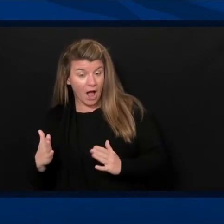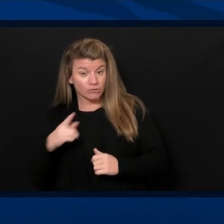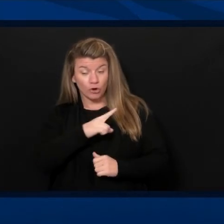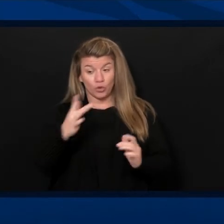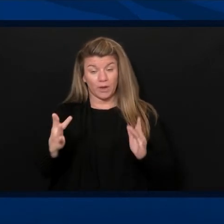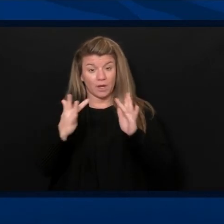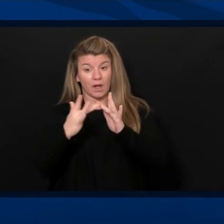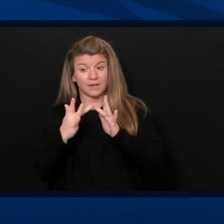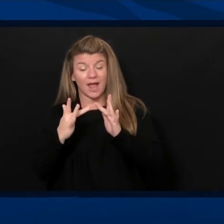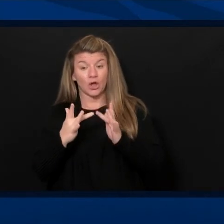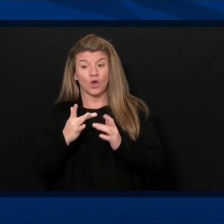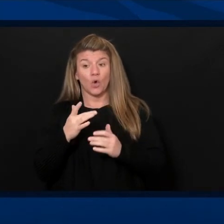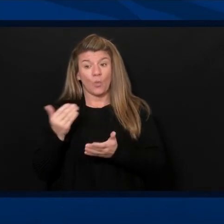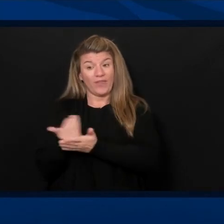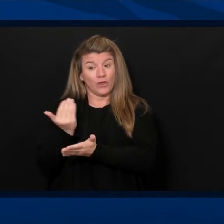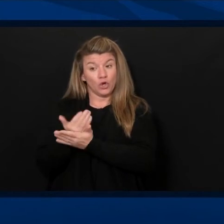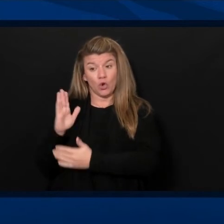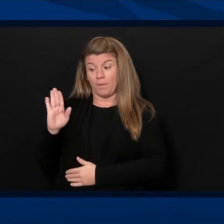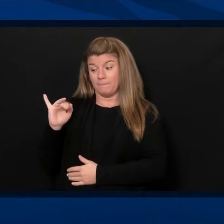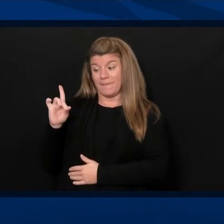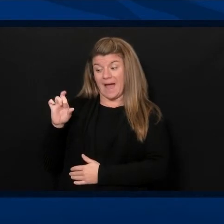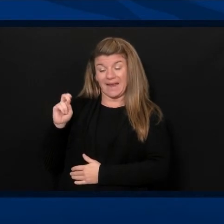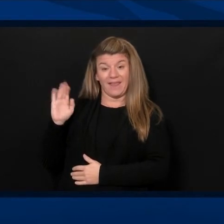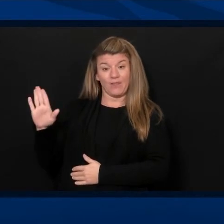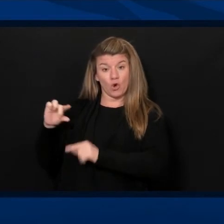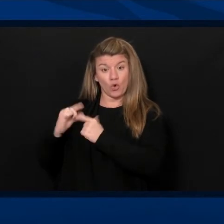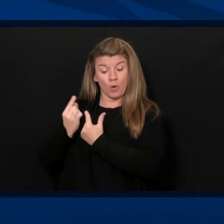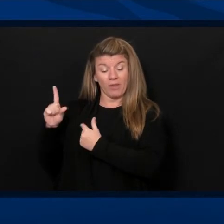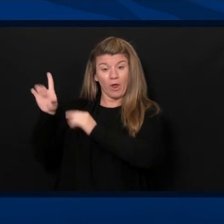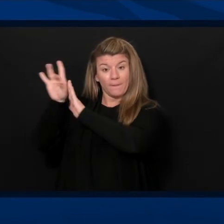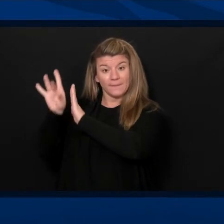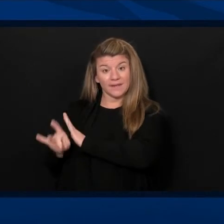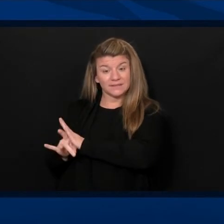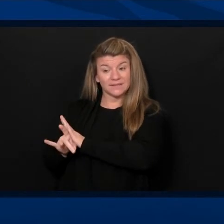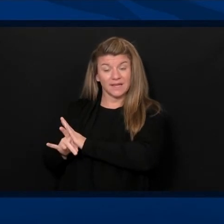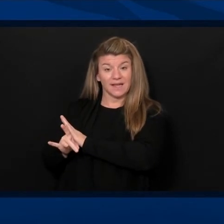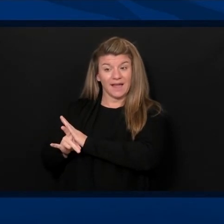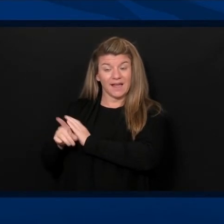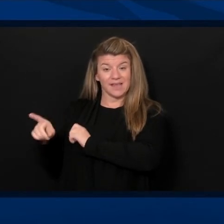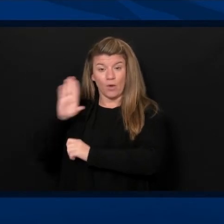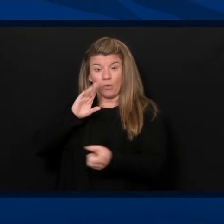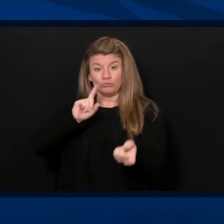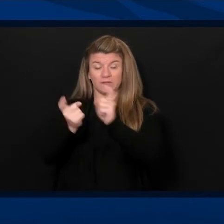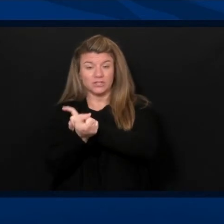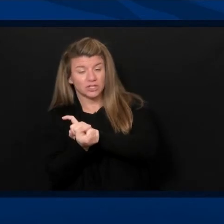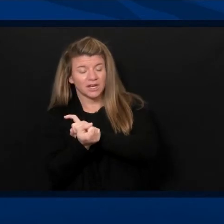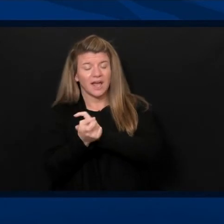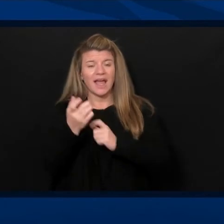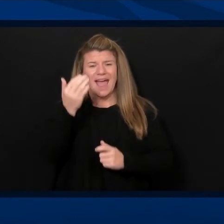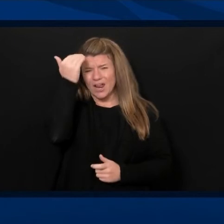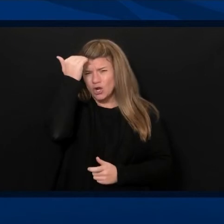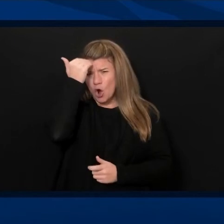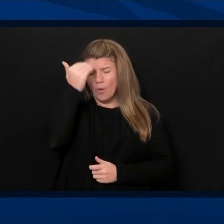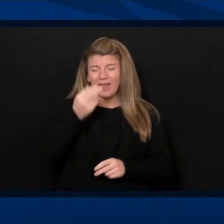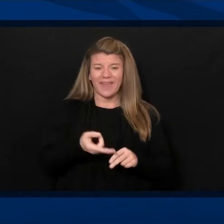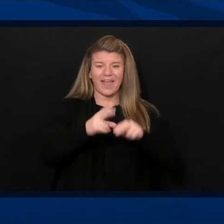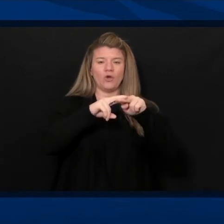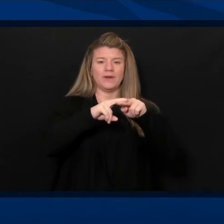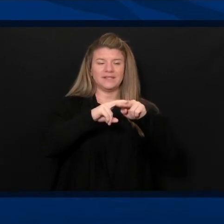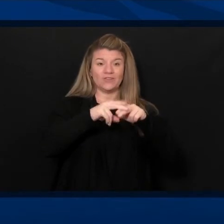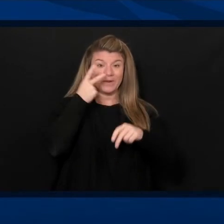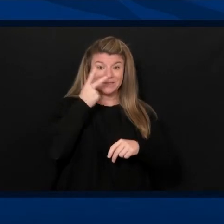the incoming Biden administration and their picks as this moves along? And given the increase that we saw